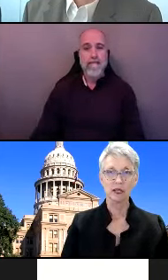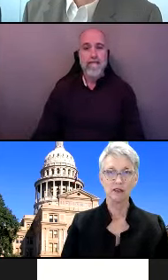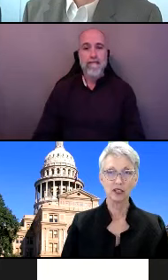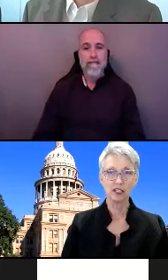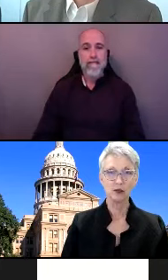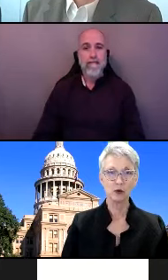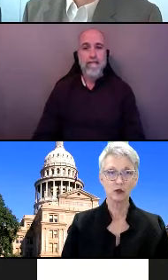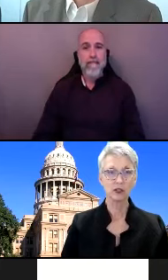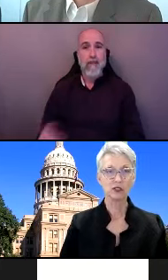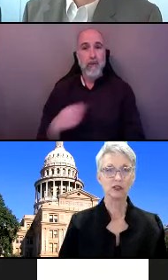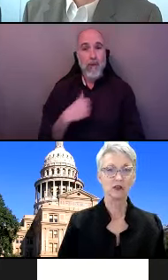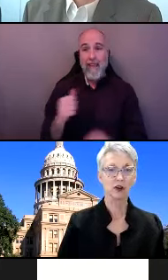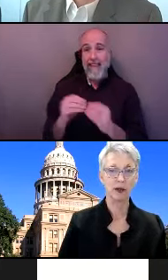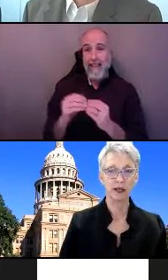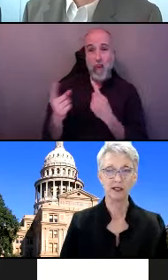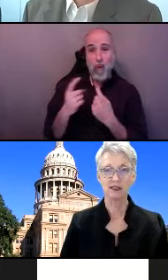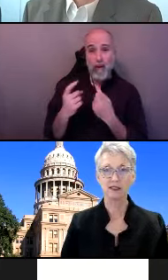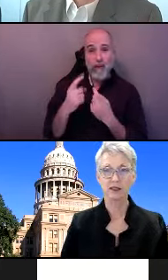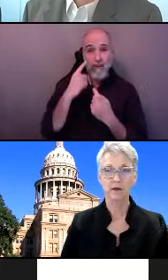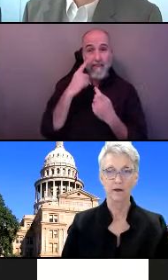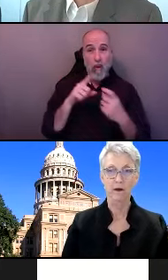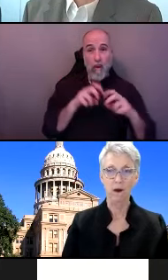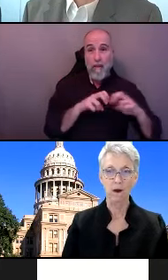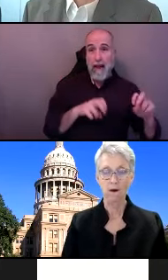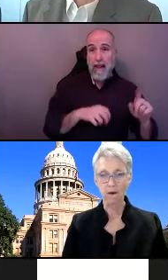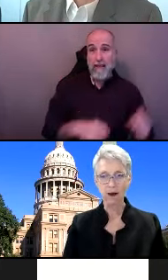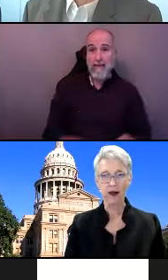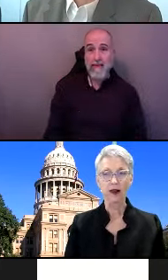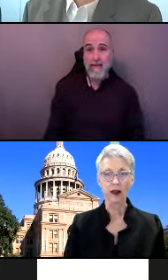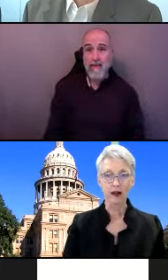Do we have any more questions for our panelists?